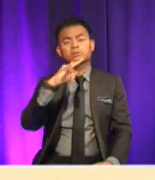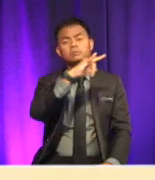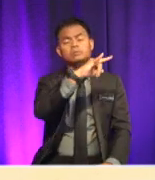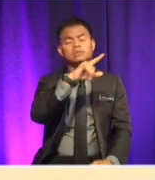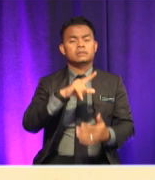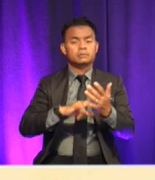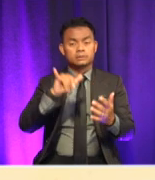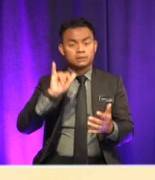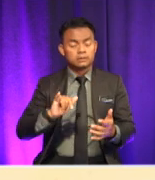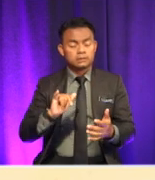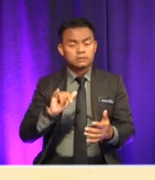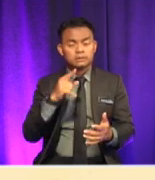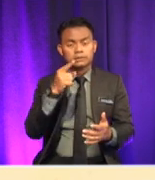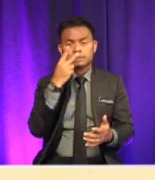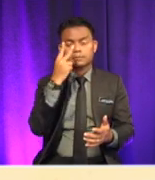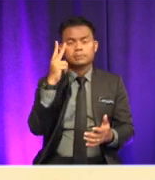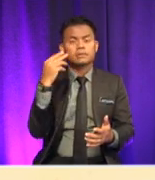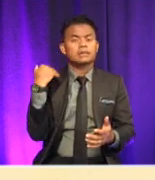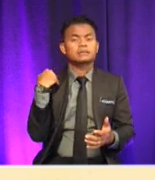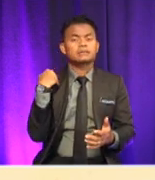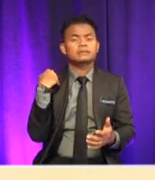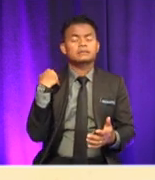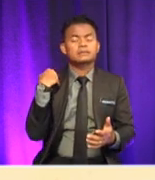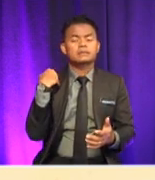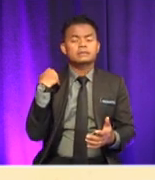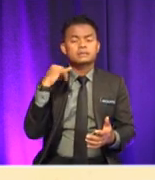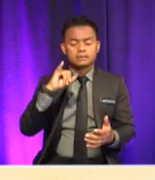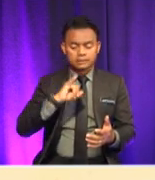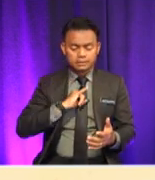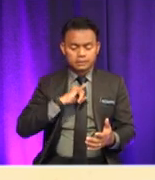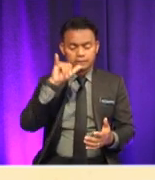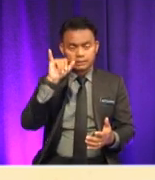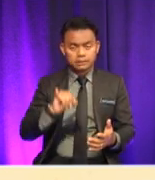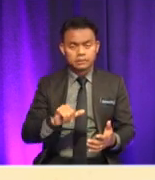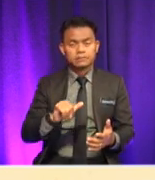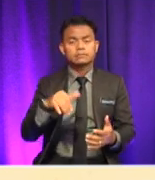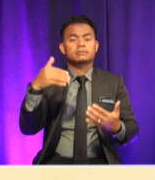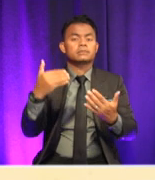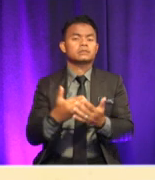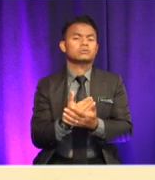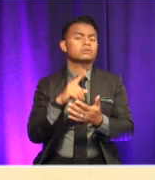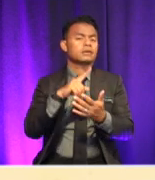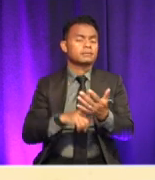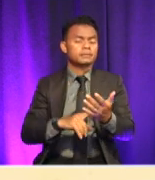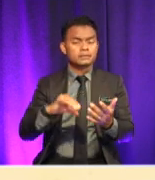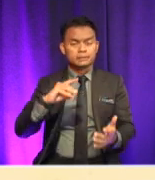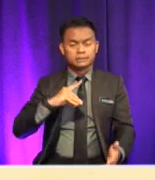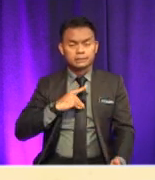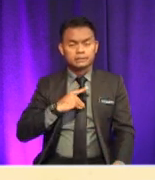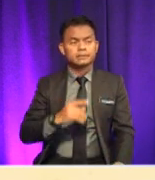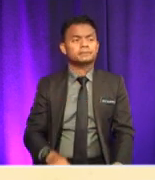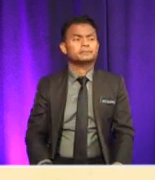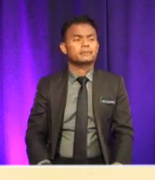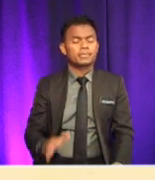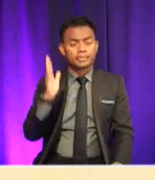a new identity, okay? So what is her identity? For those who have read the story, you